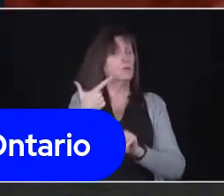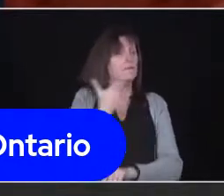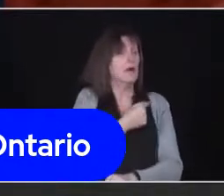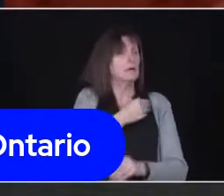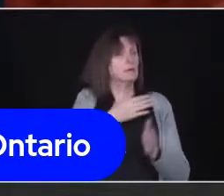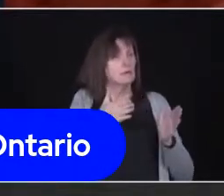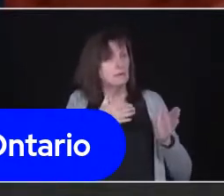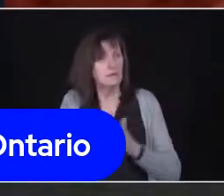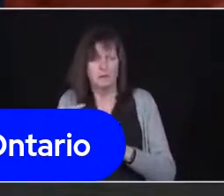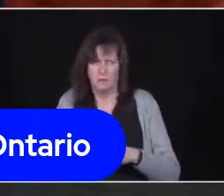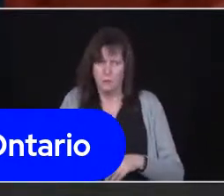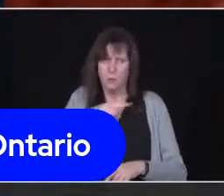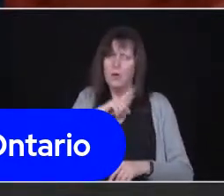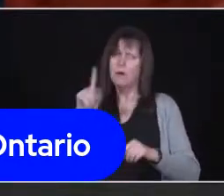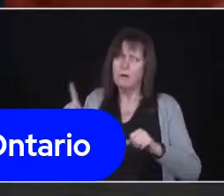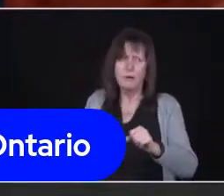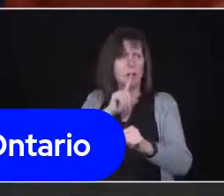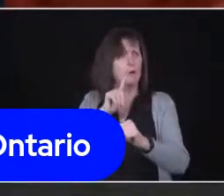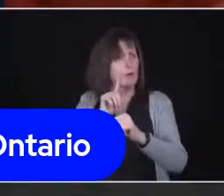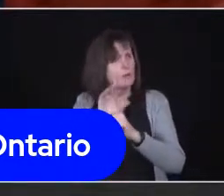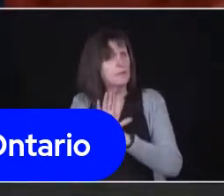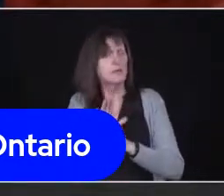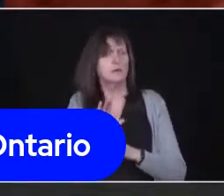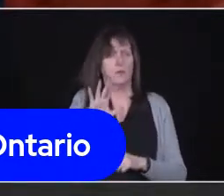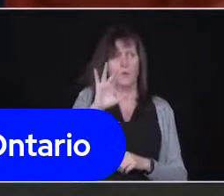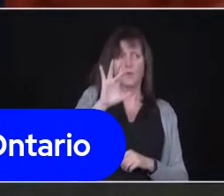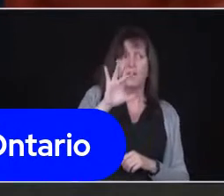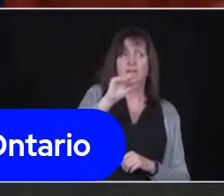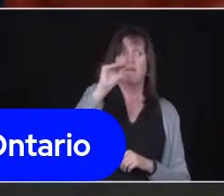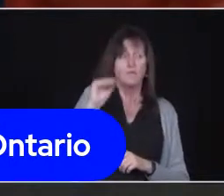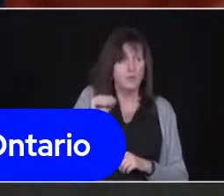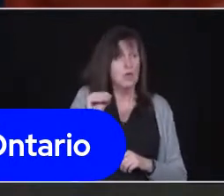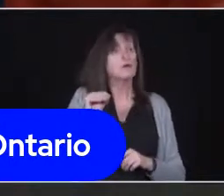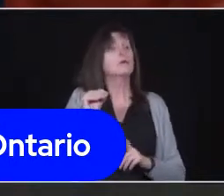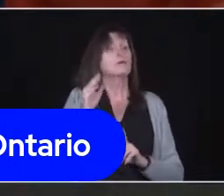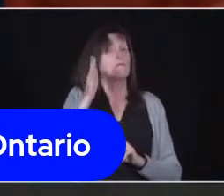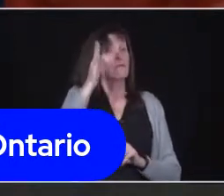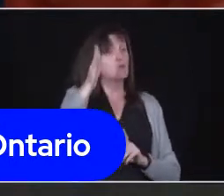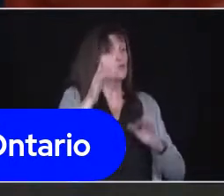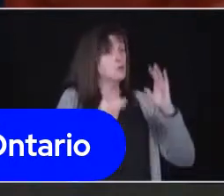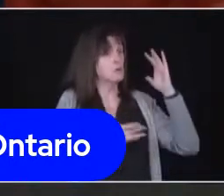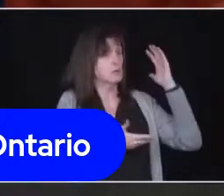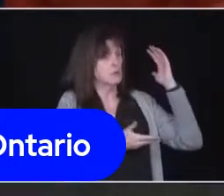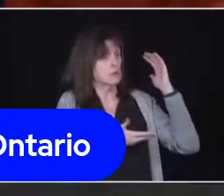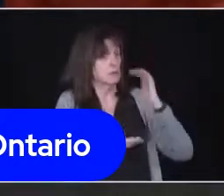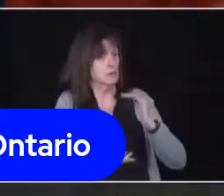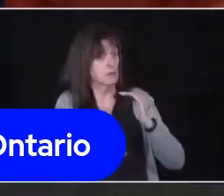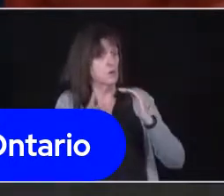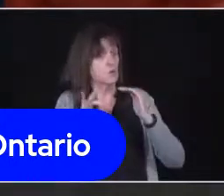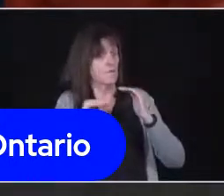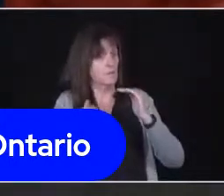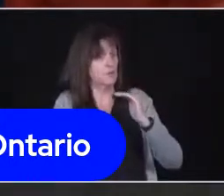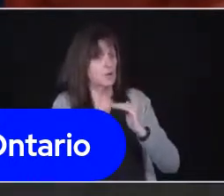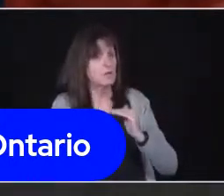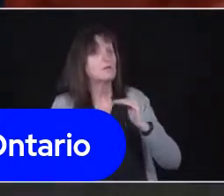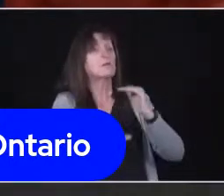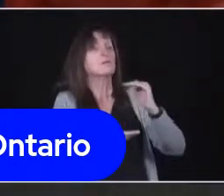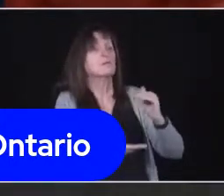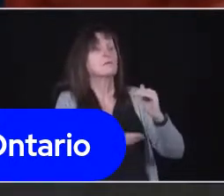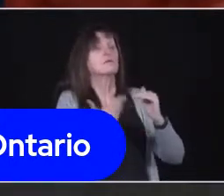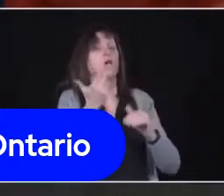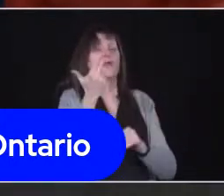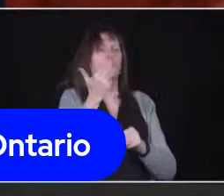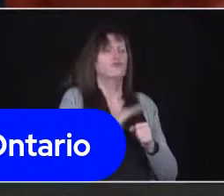to dedicating 25% of future vaccine allocations to the 13 public health regions with historic